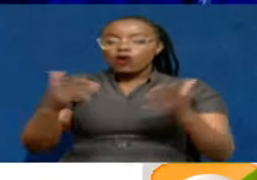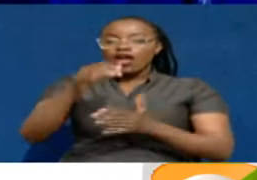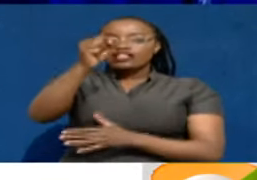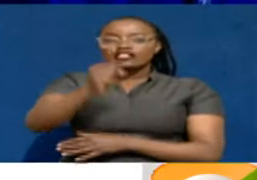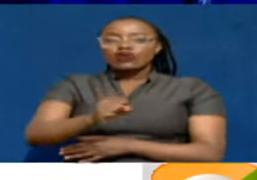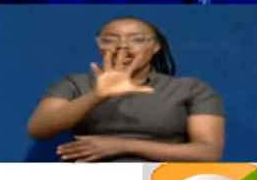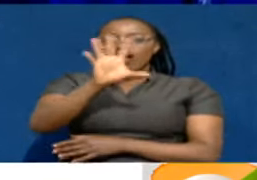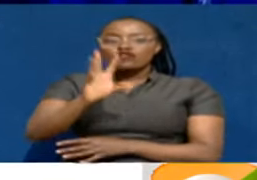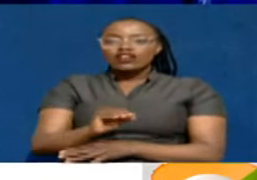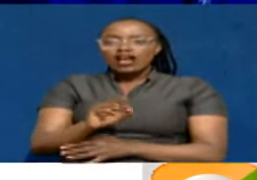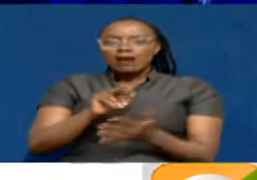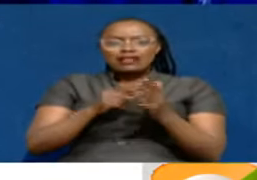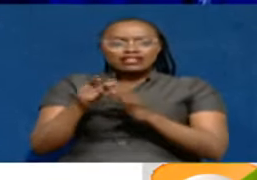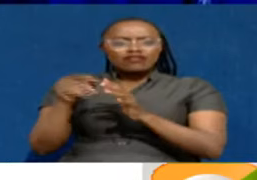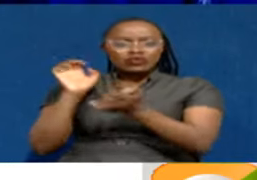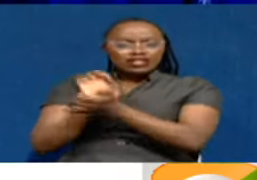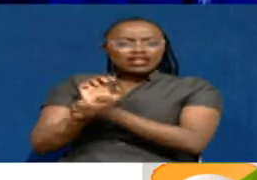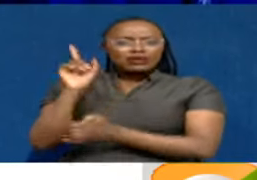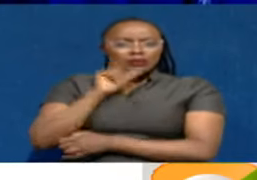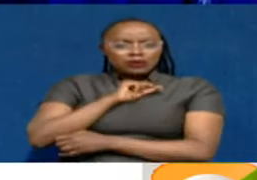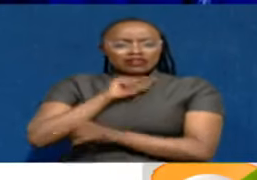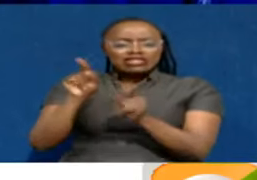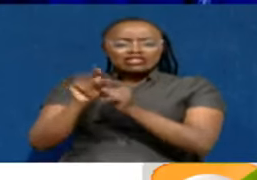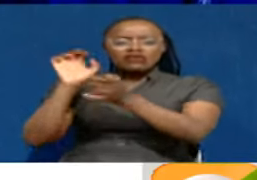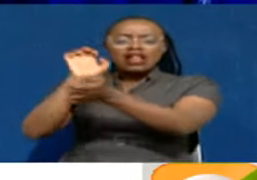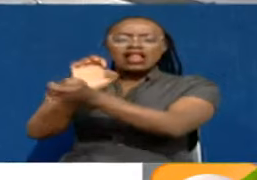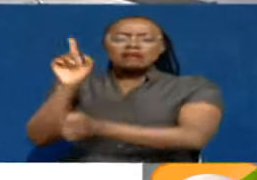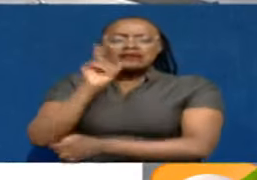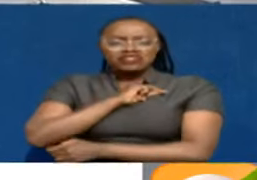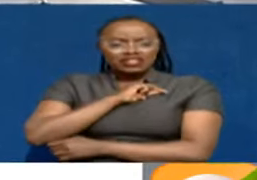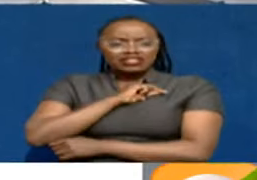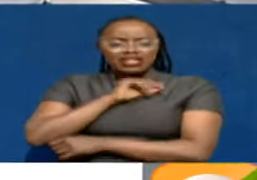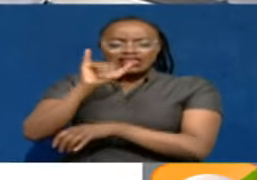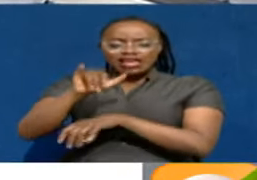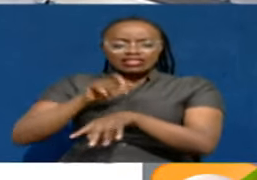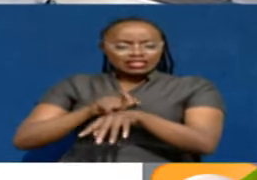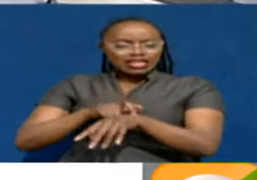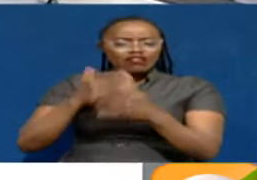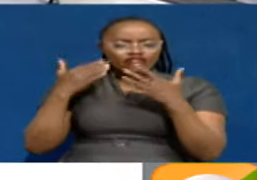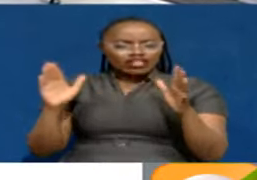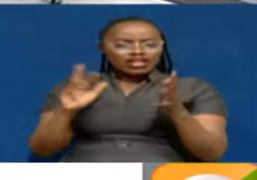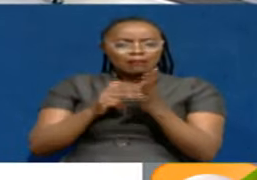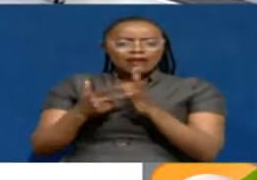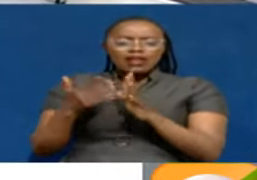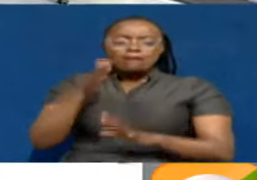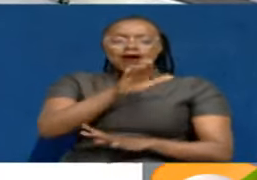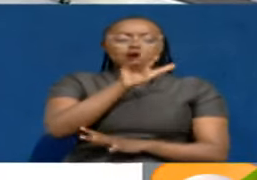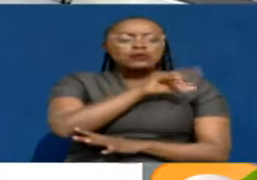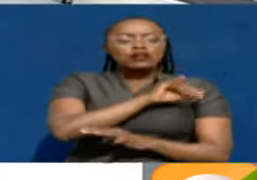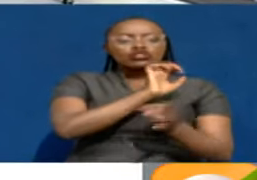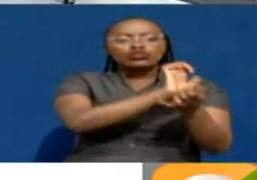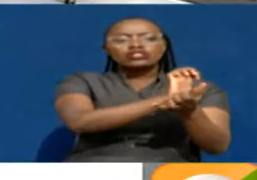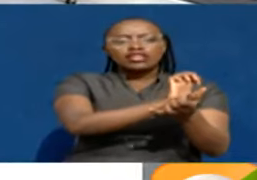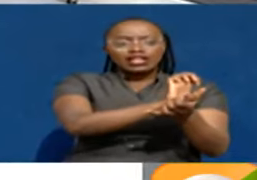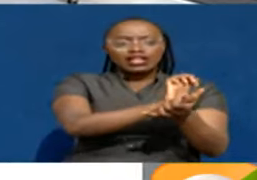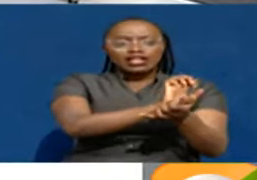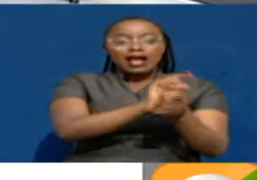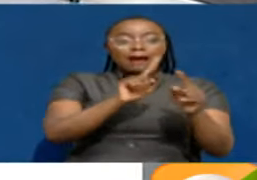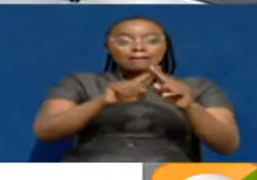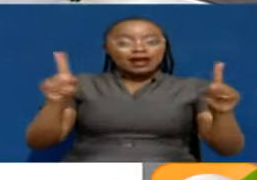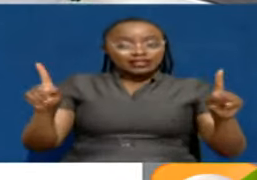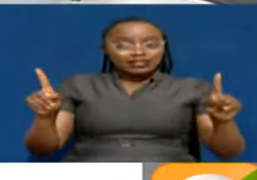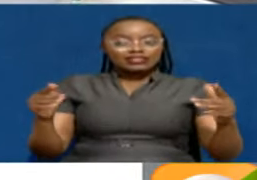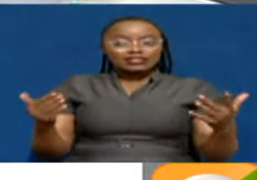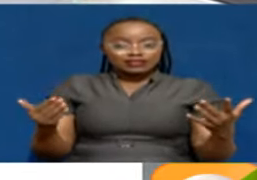South Africa. And was even jailed during that time. And was even jailed, by the way, during that time. Yeah. So he's making a return to jail,